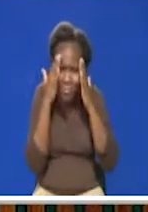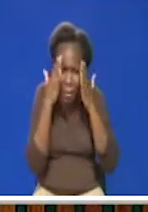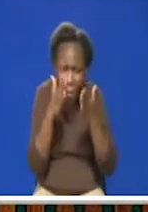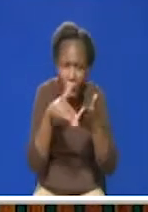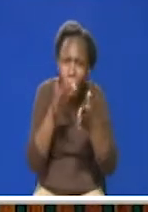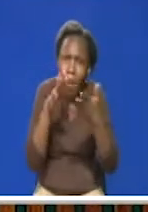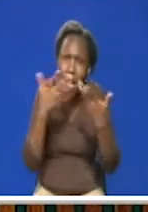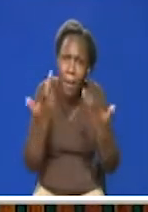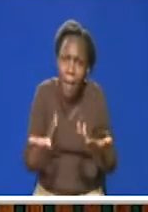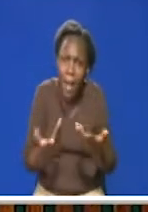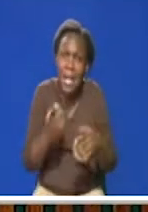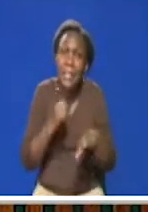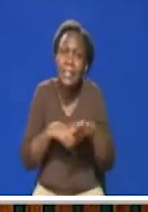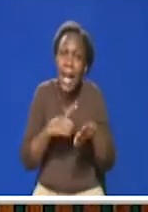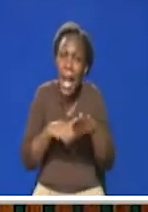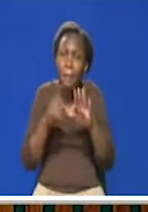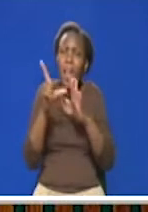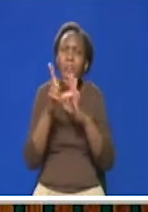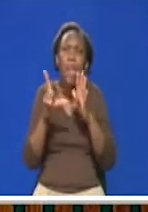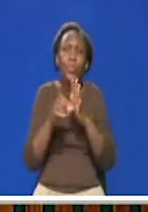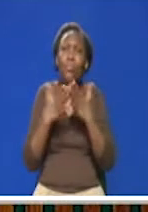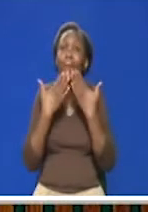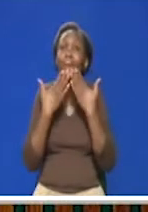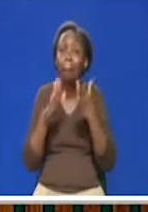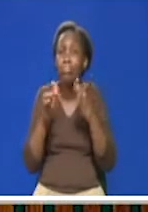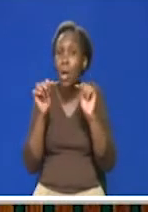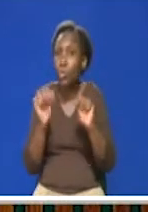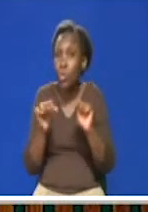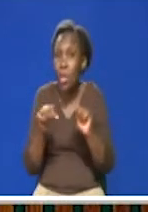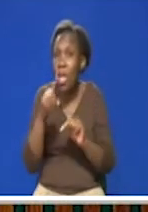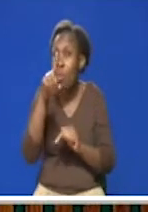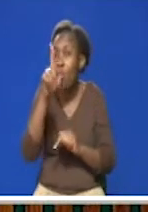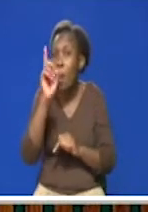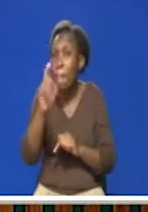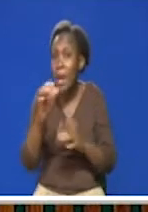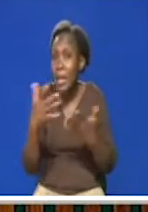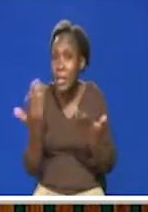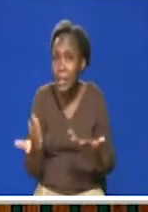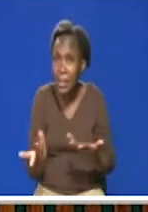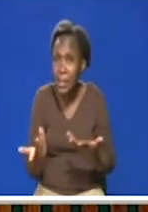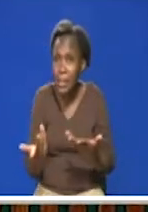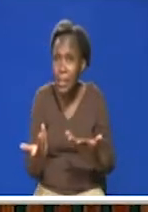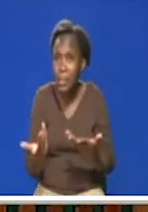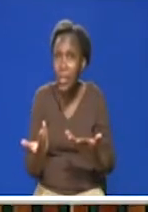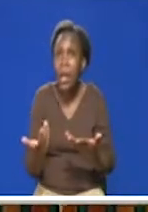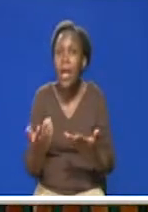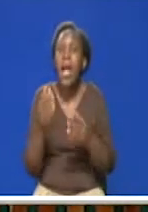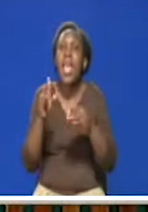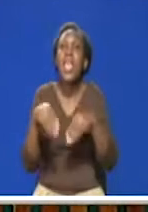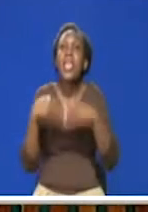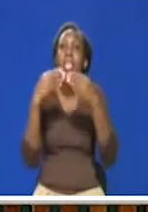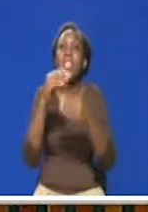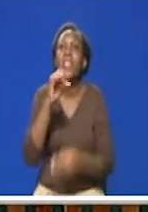the end of our lesson today, you should be able to give the IUPAC name